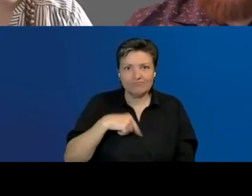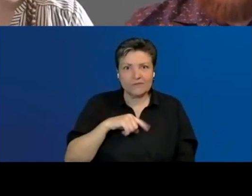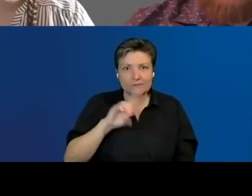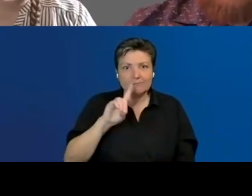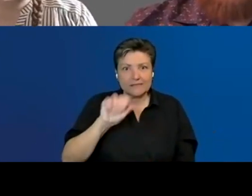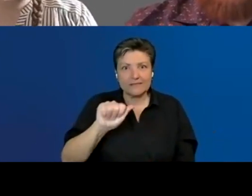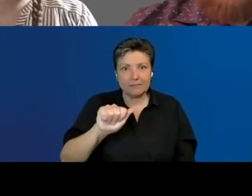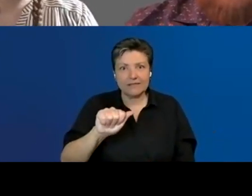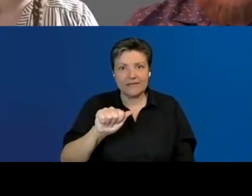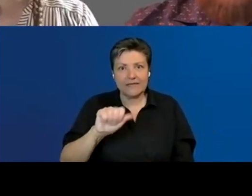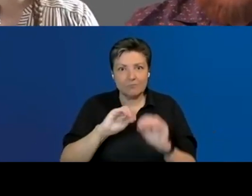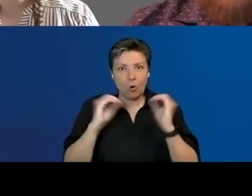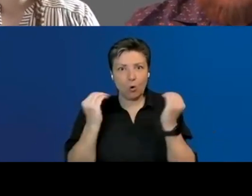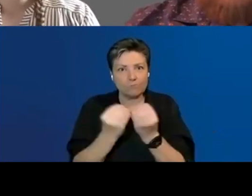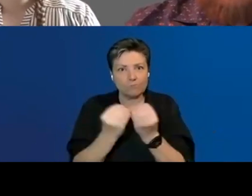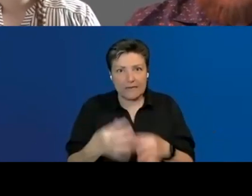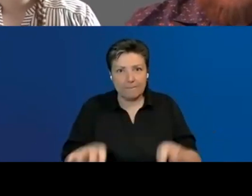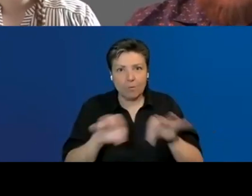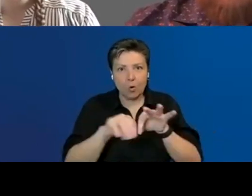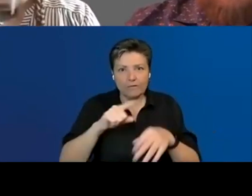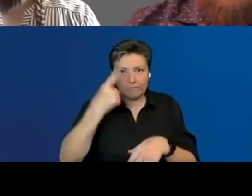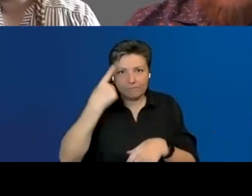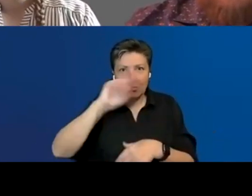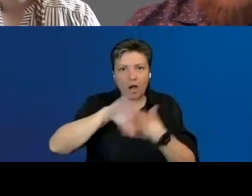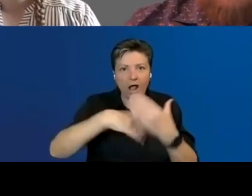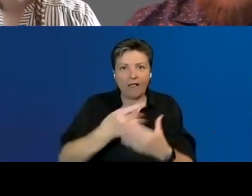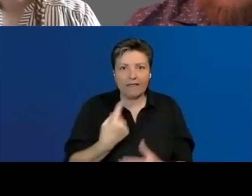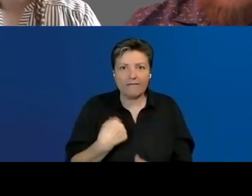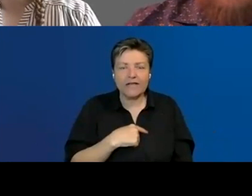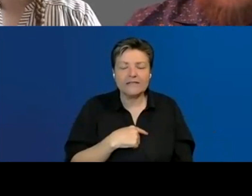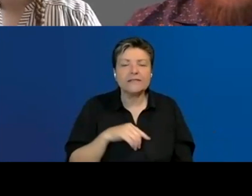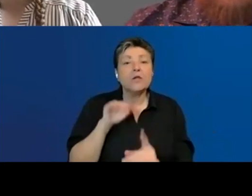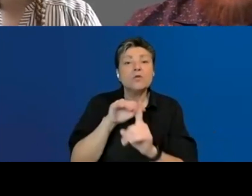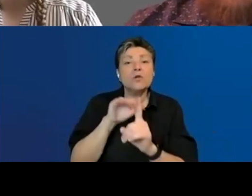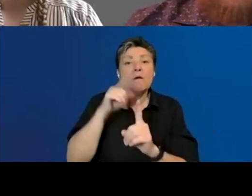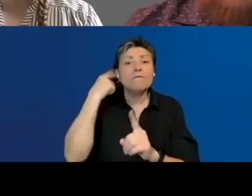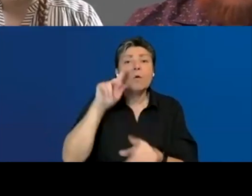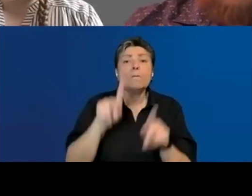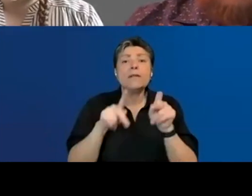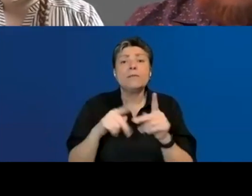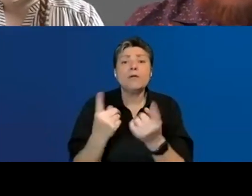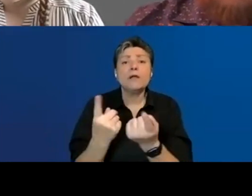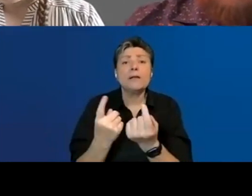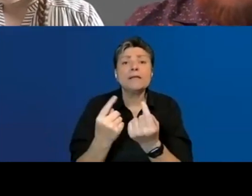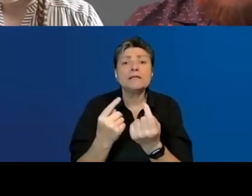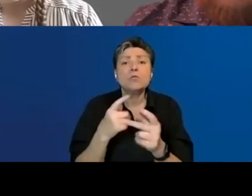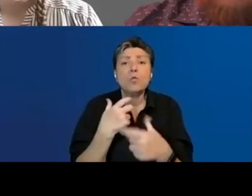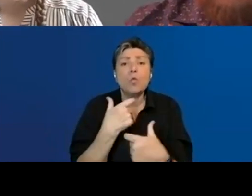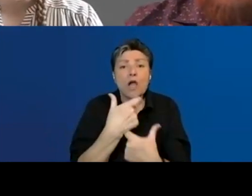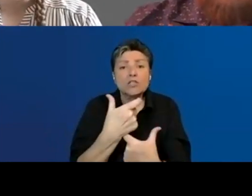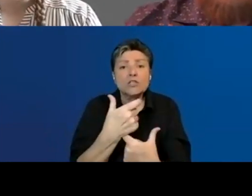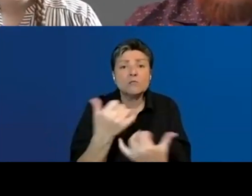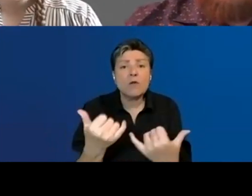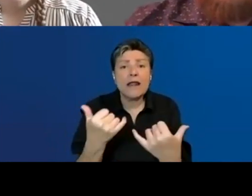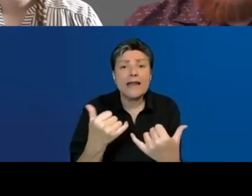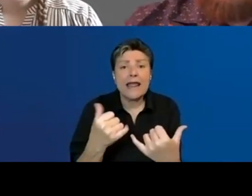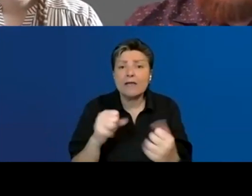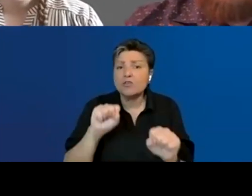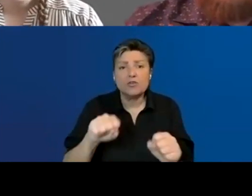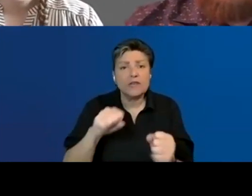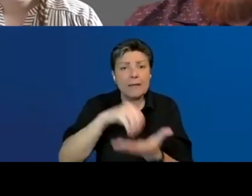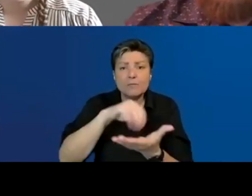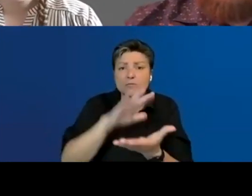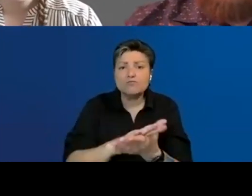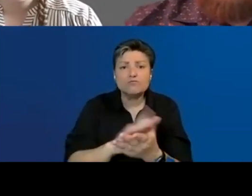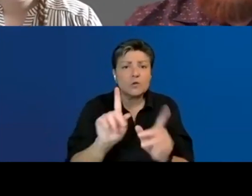us. So a reminder to our attendees, you can put in any questions for any